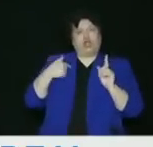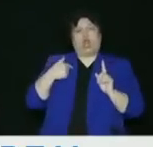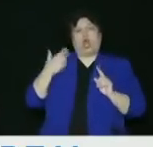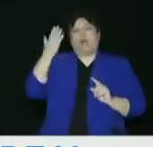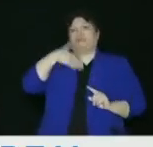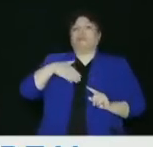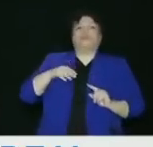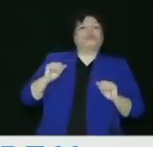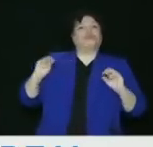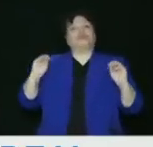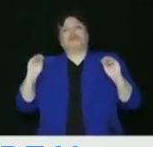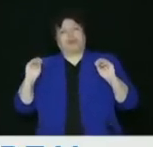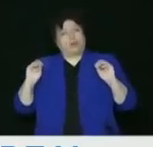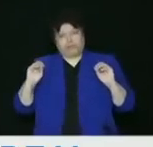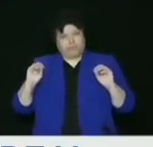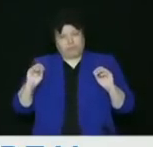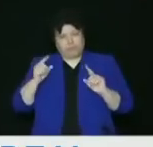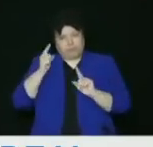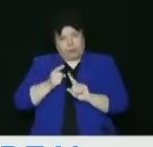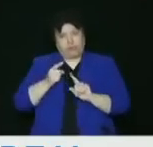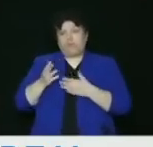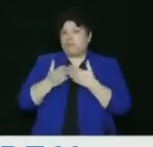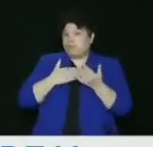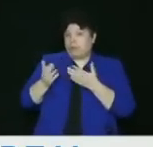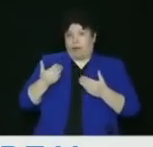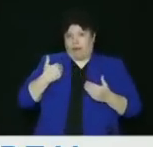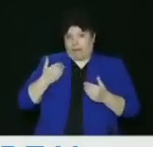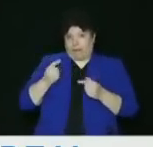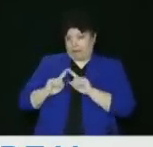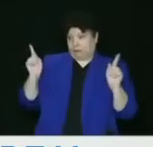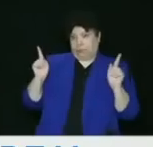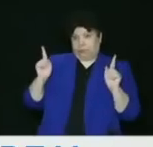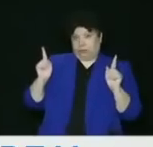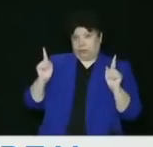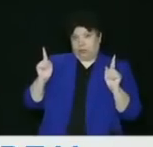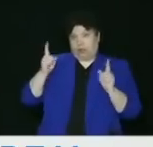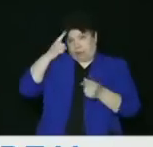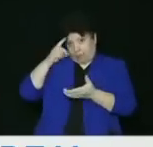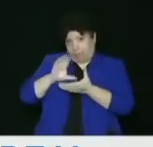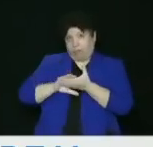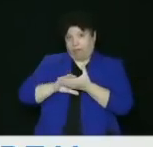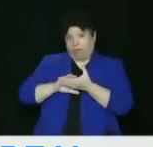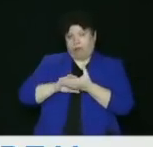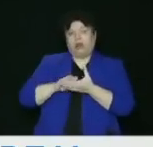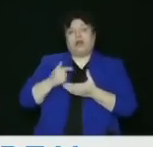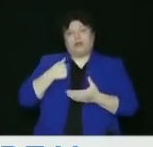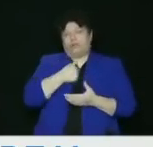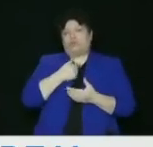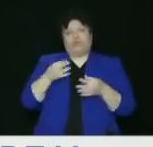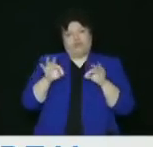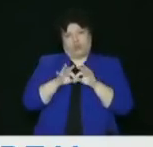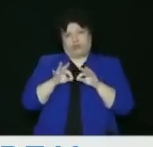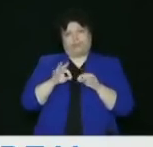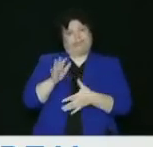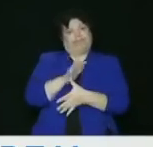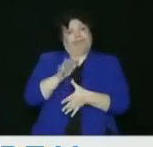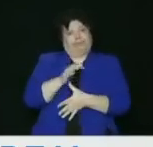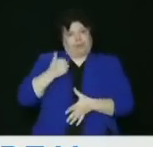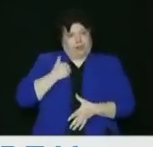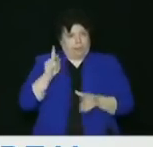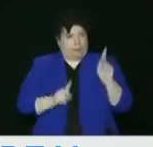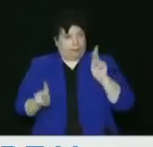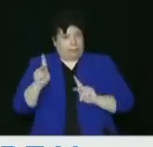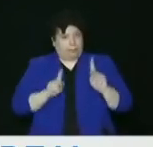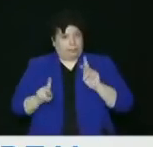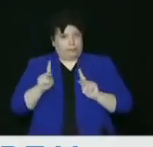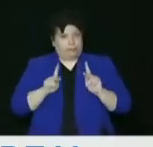about is making sure that those differences don't stand in the way of delivering for Canadians.